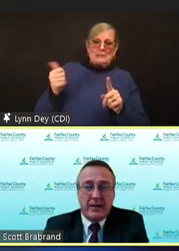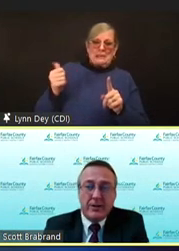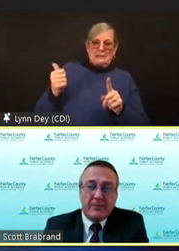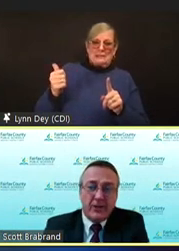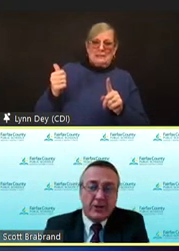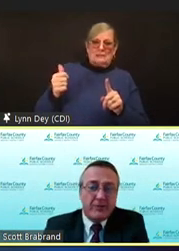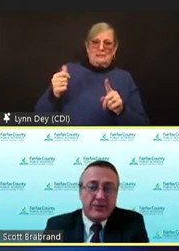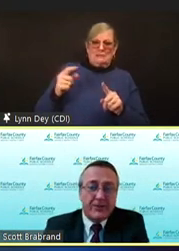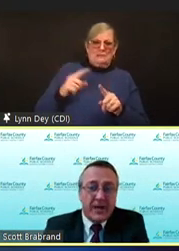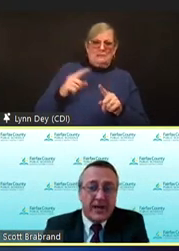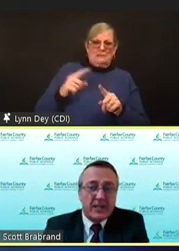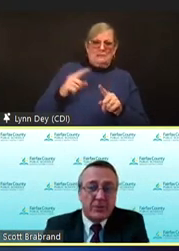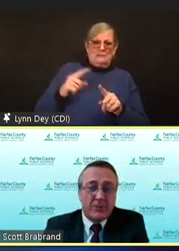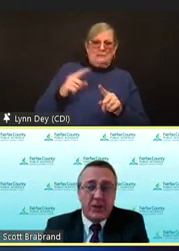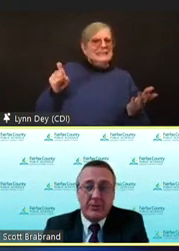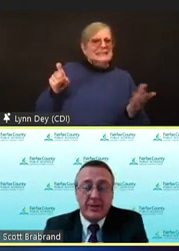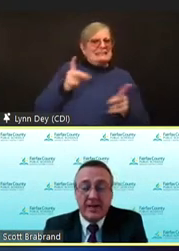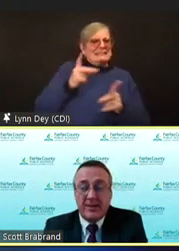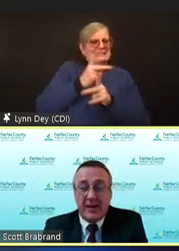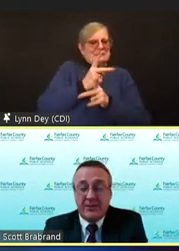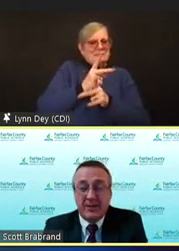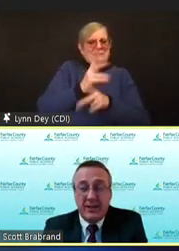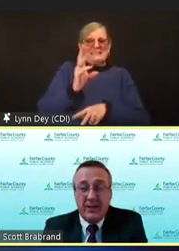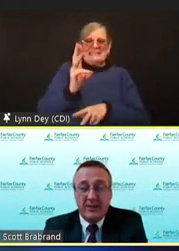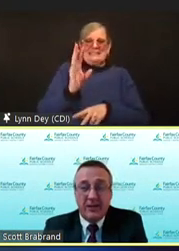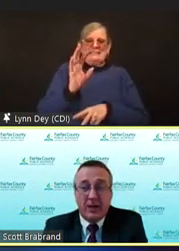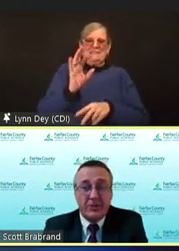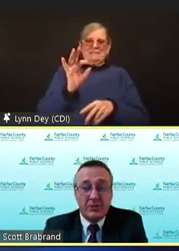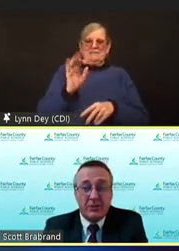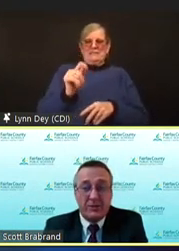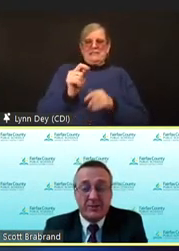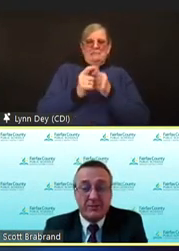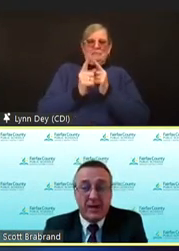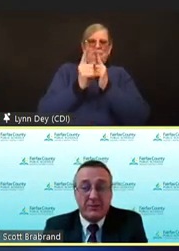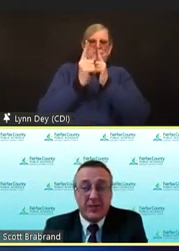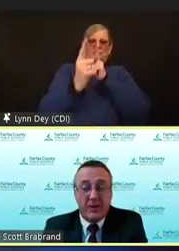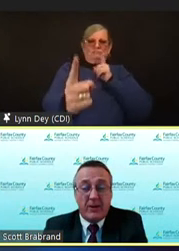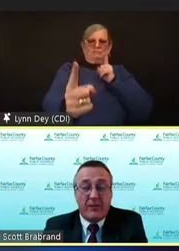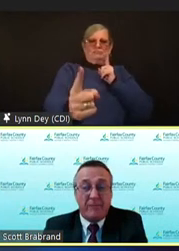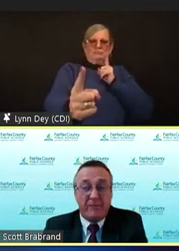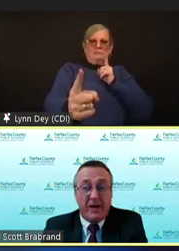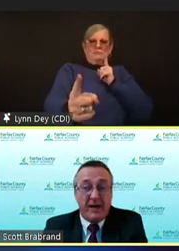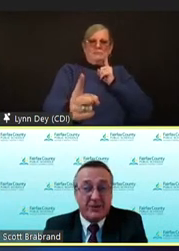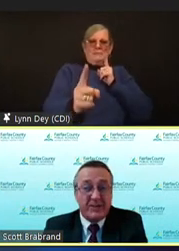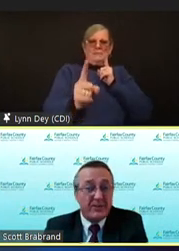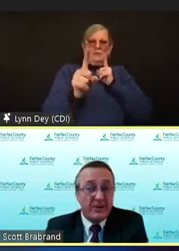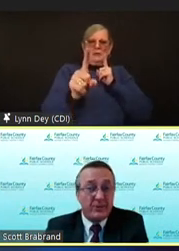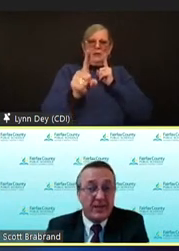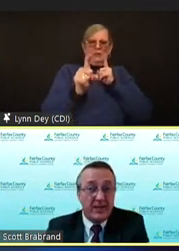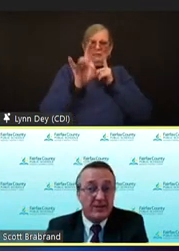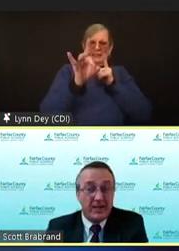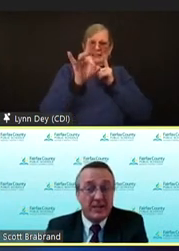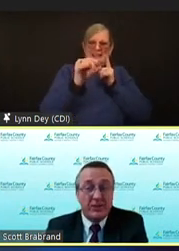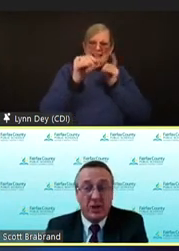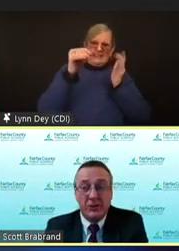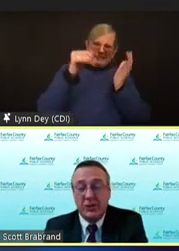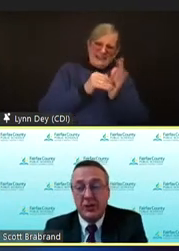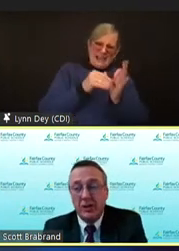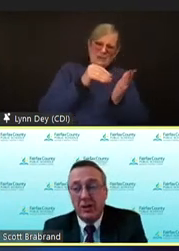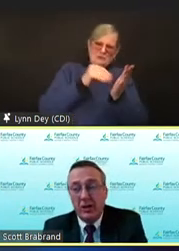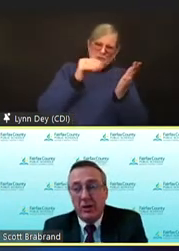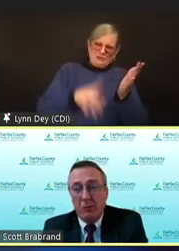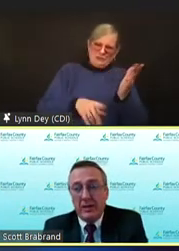And in a division of this size with 180,000 kids and lunches with sometimes anywhere from 500 to 700 kids in each